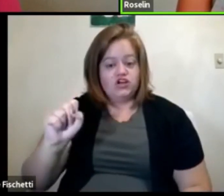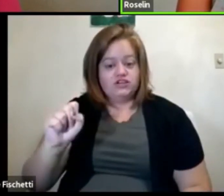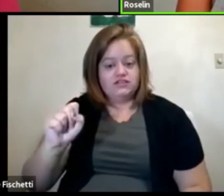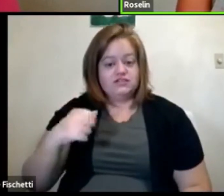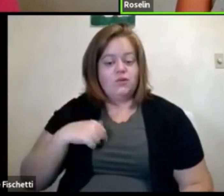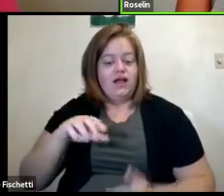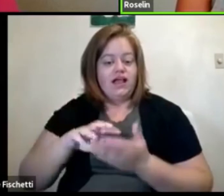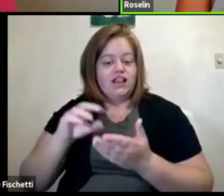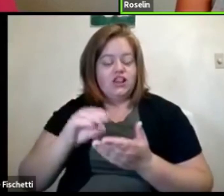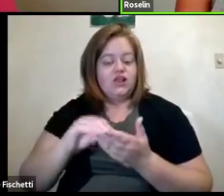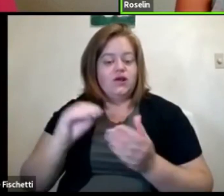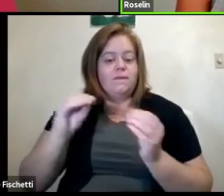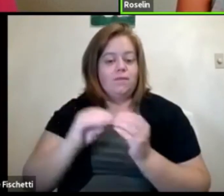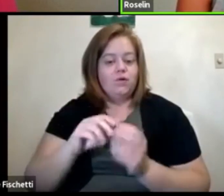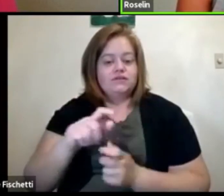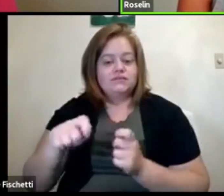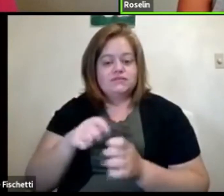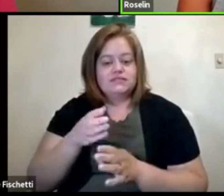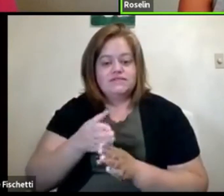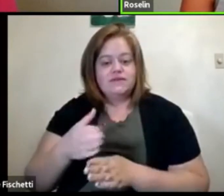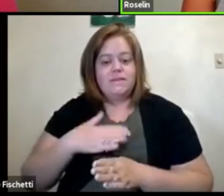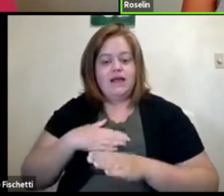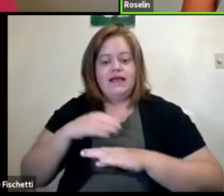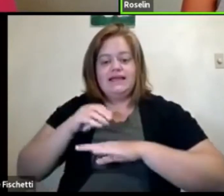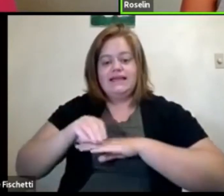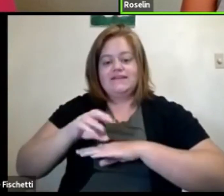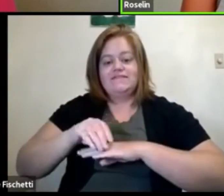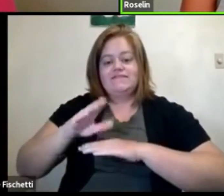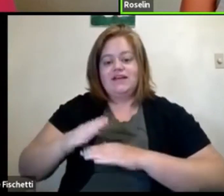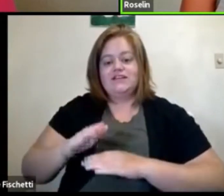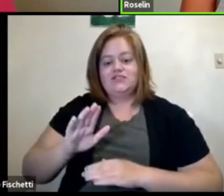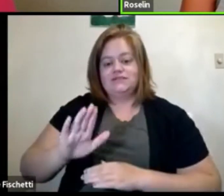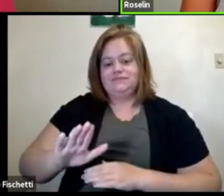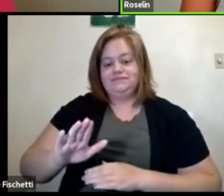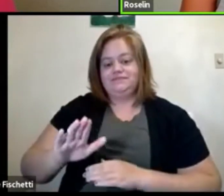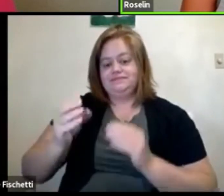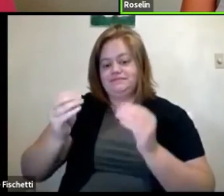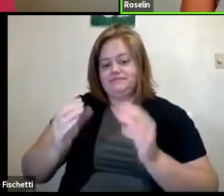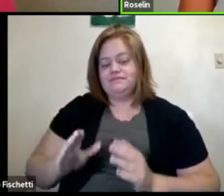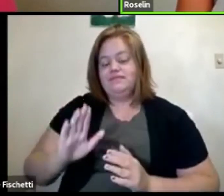about my advisor's research, and she was